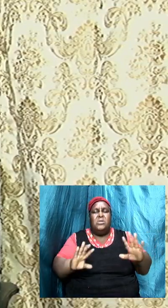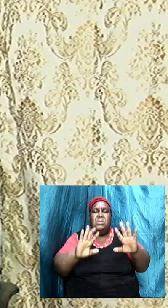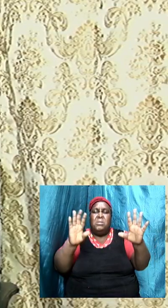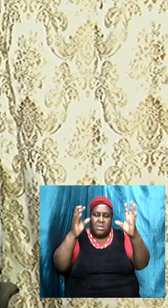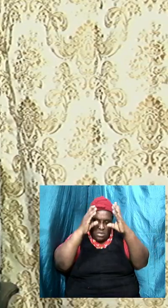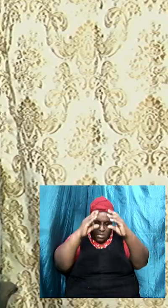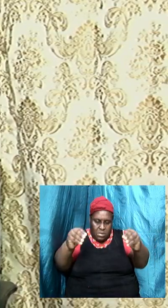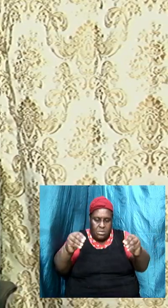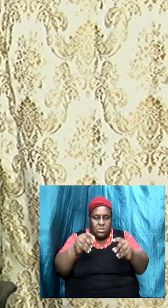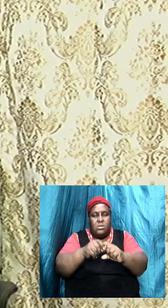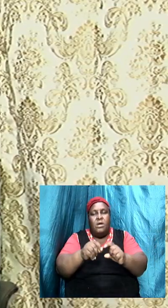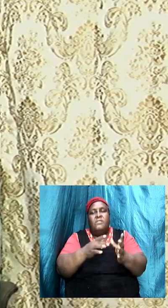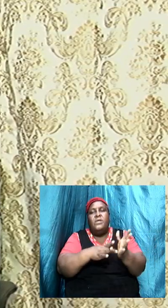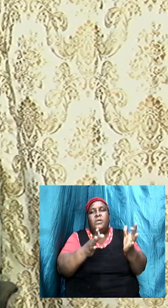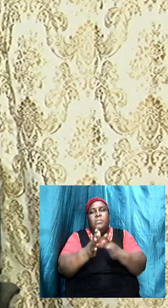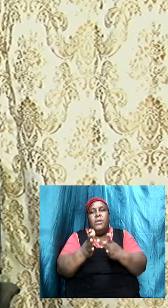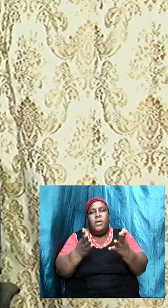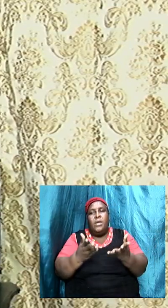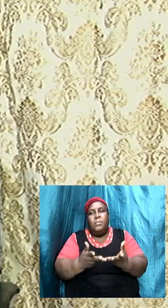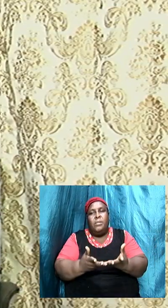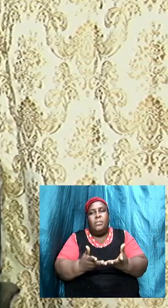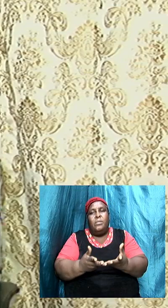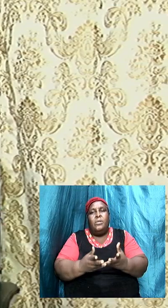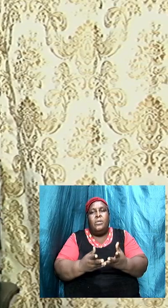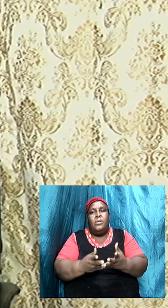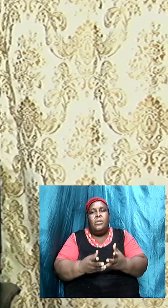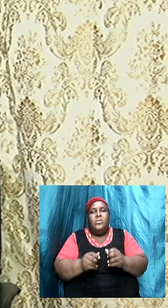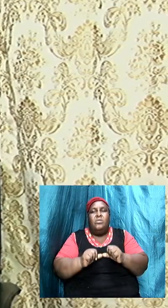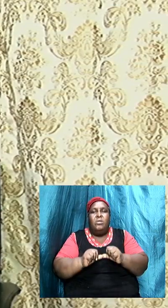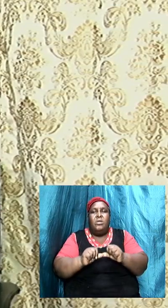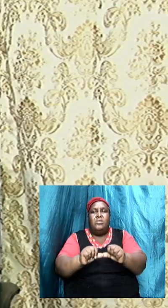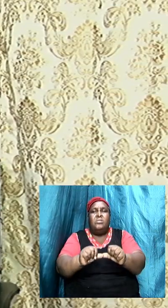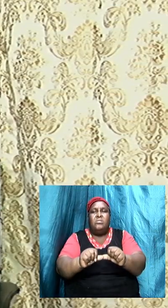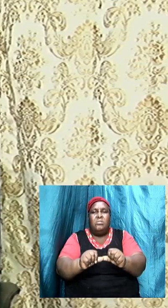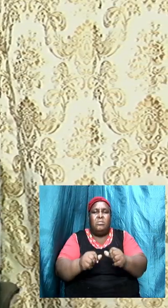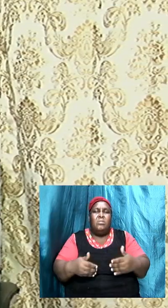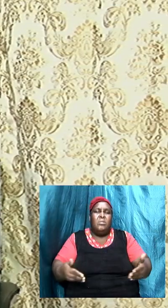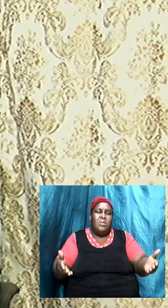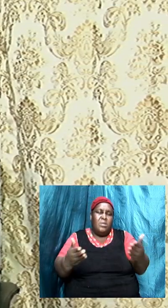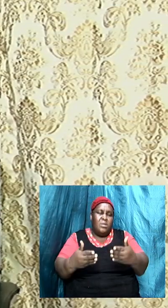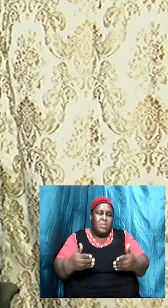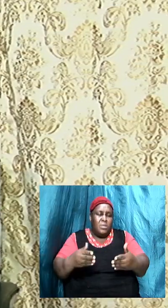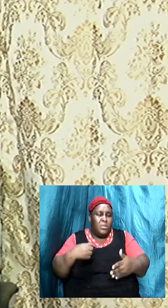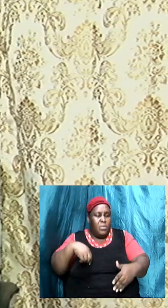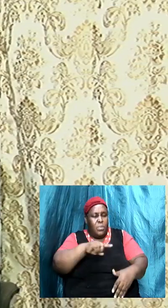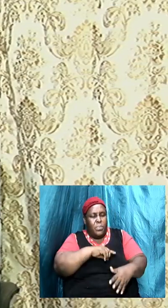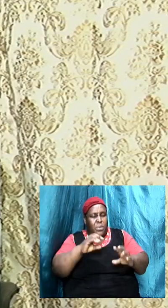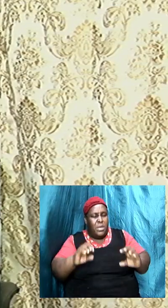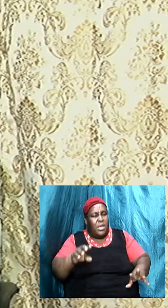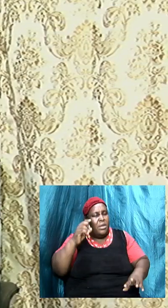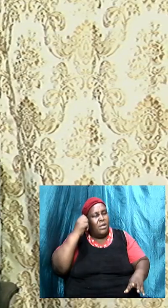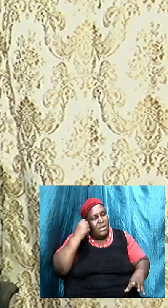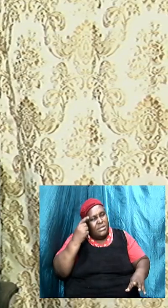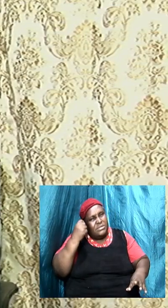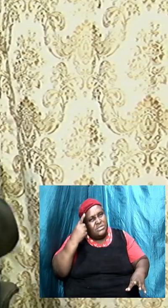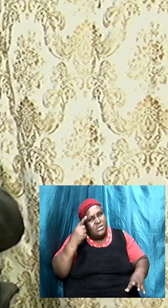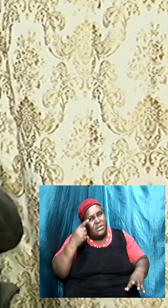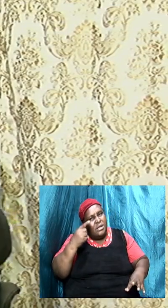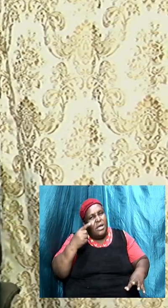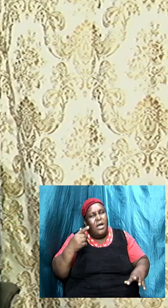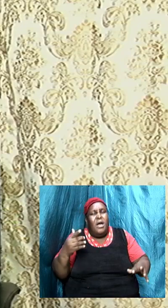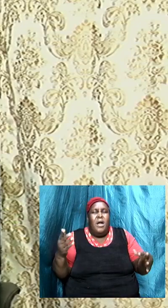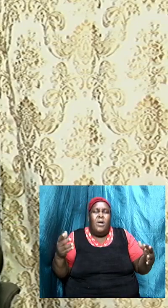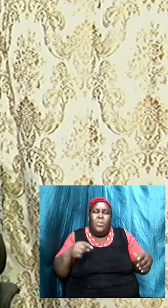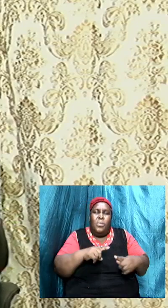Bible. So going forward from here on now, we can understand what or when